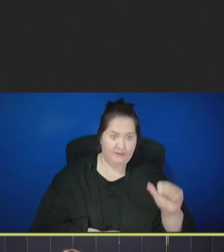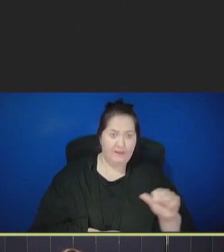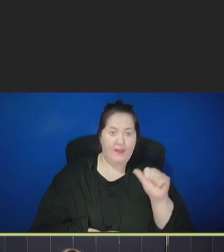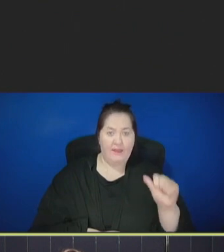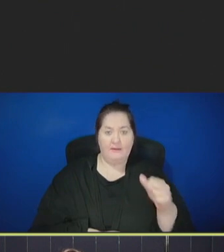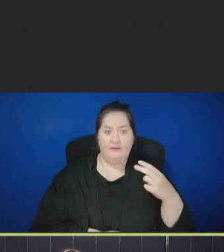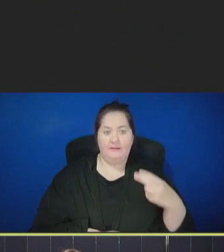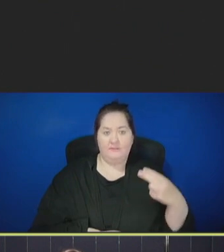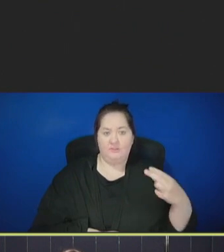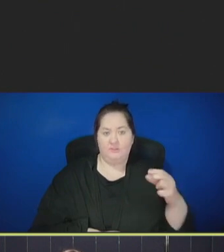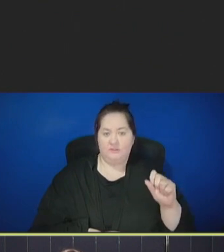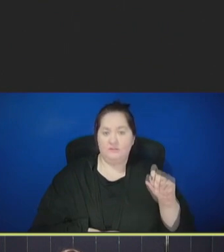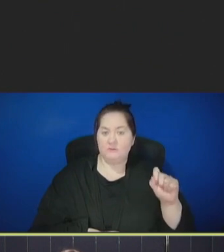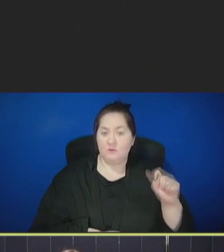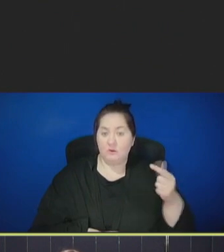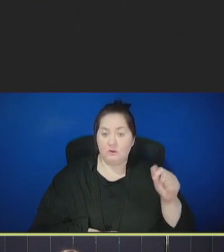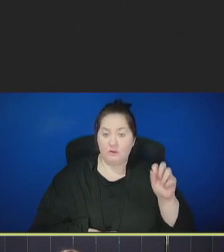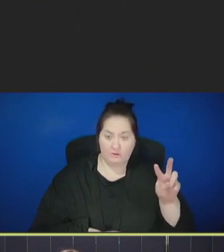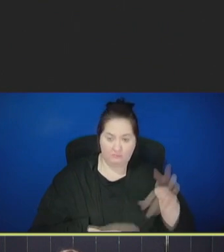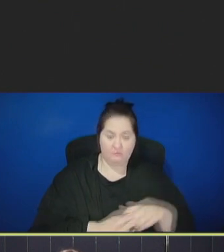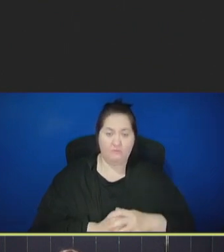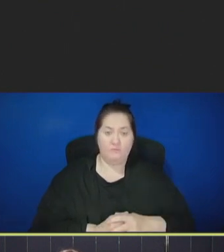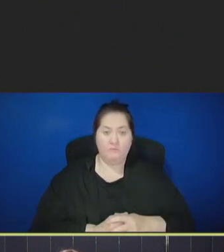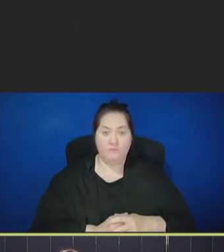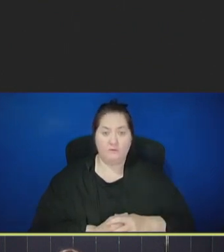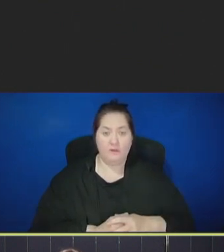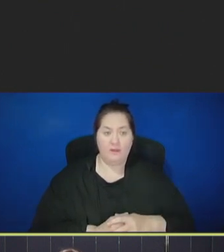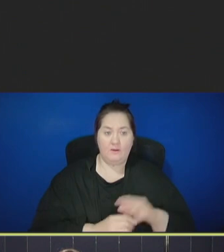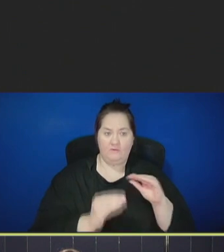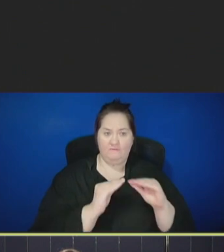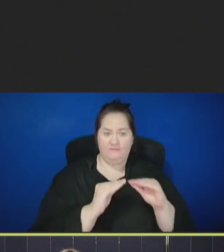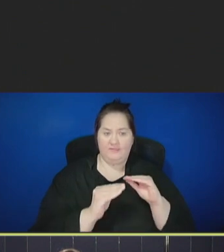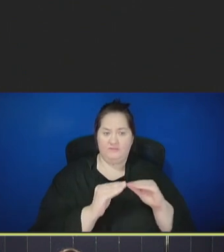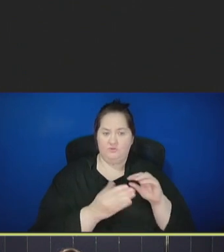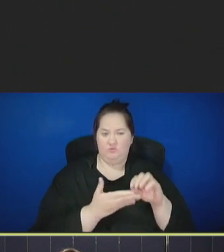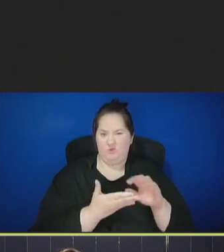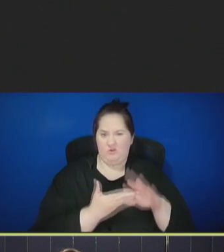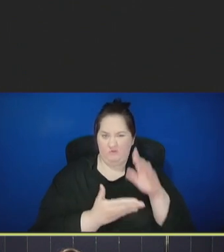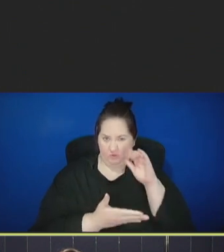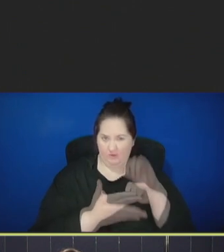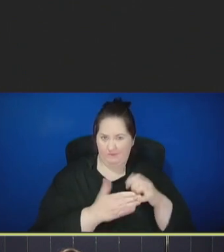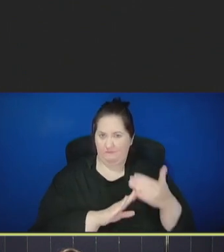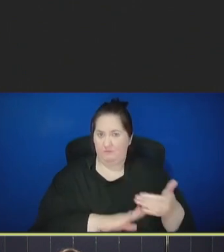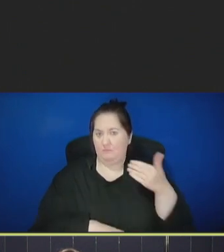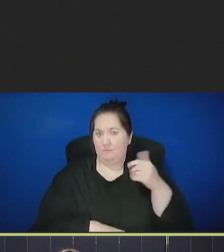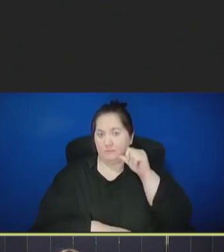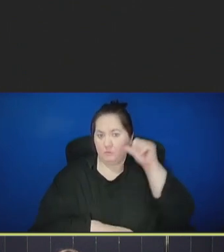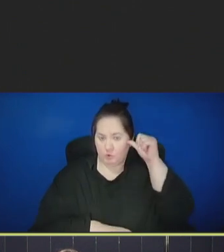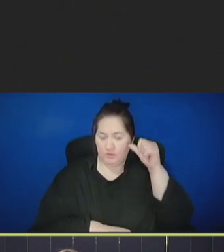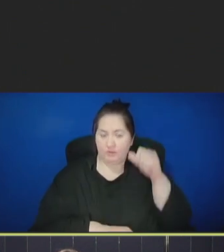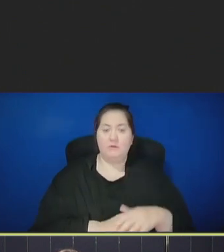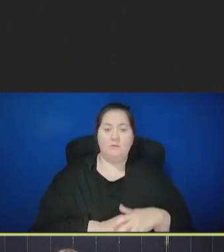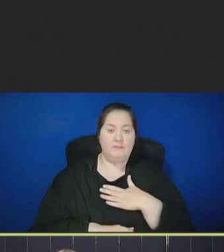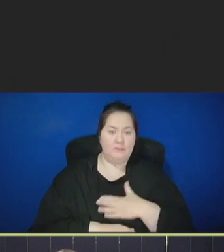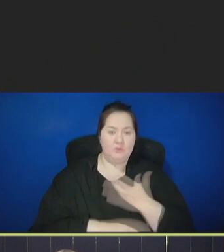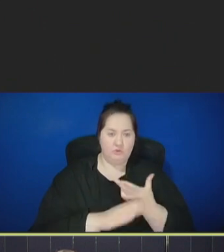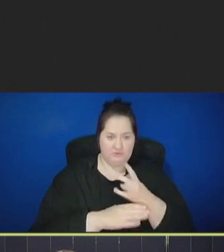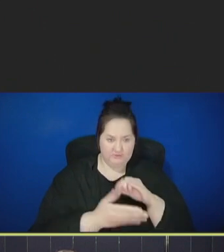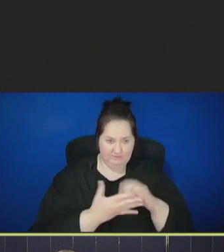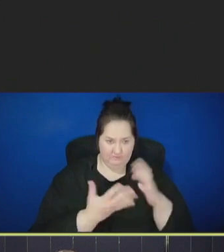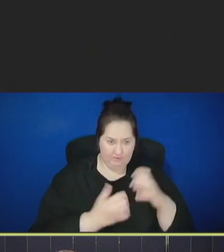SYNDEMICS at HHS.gov. And I will correct the record for that. So please feel free to use that if you'd